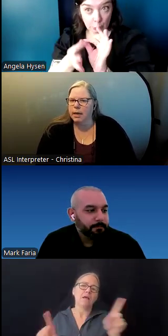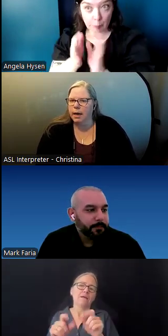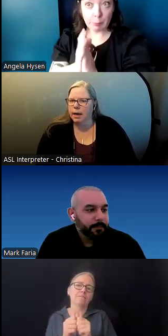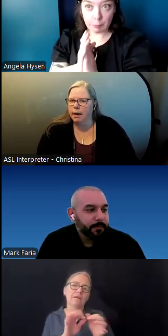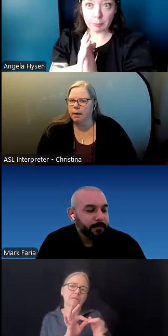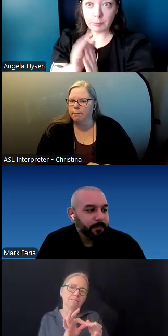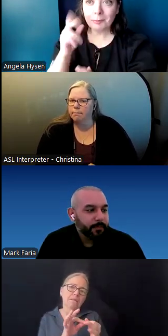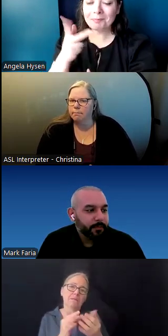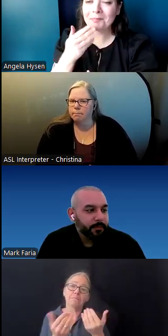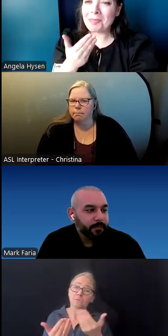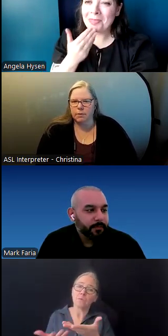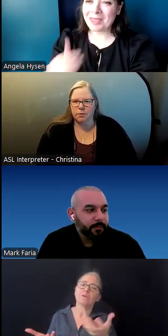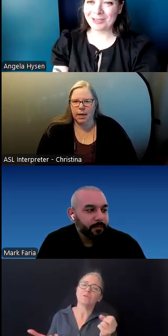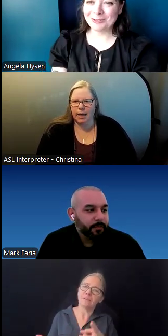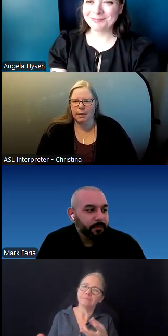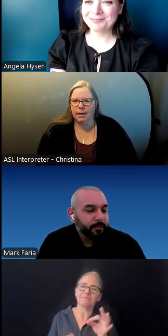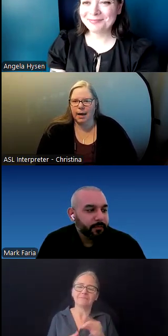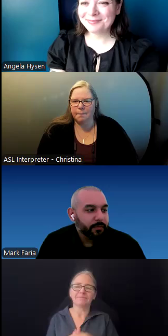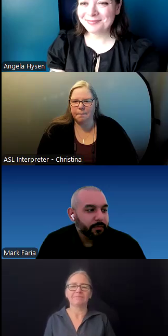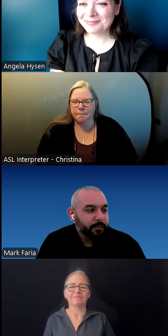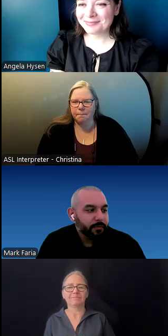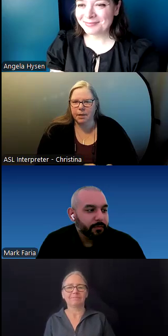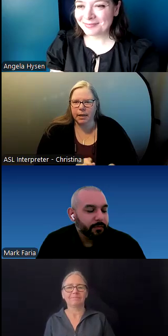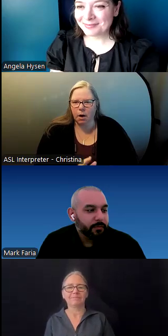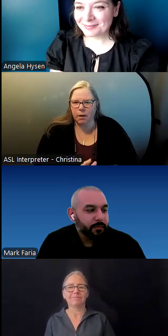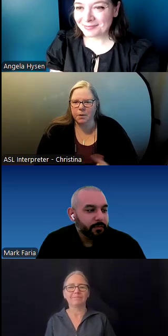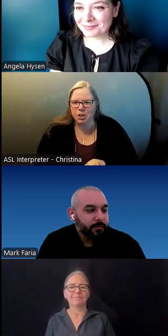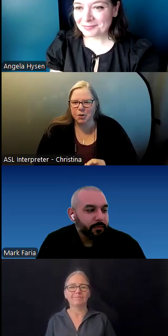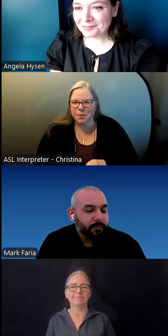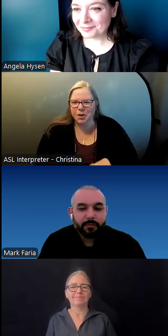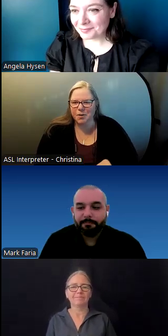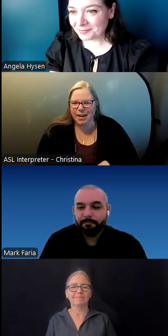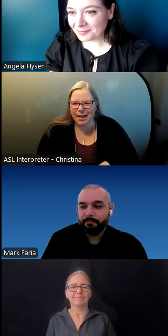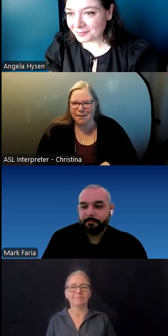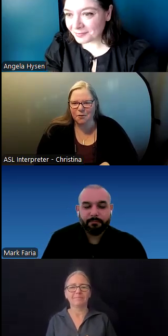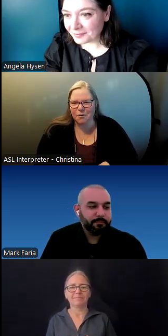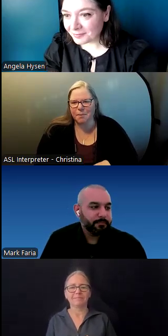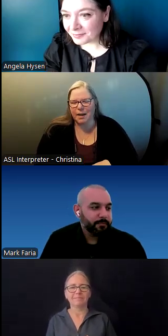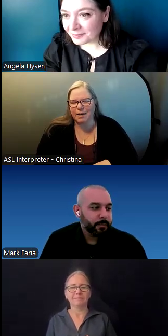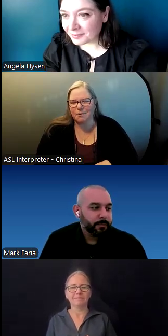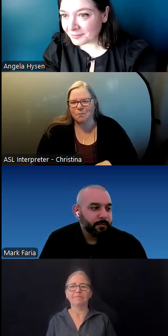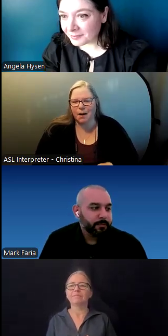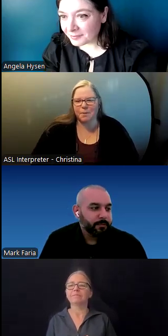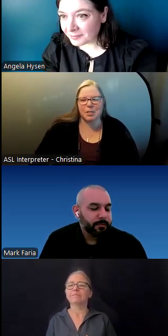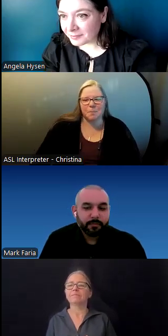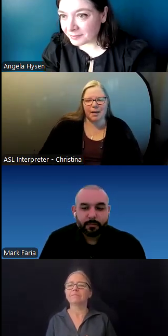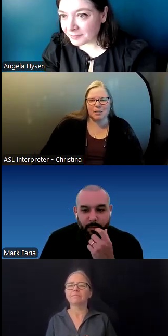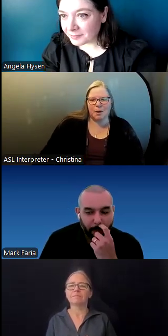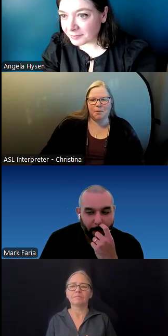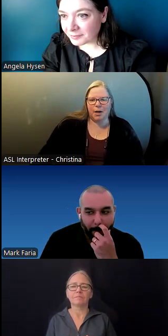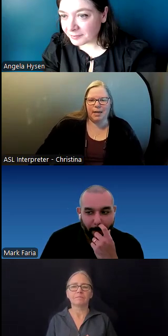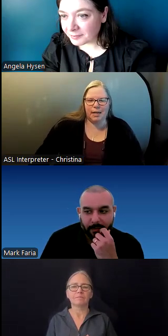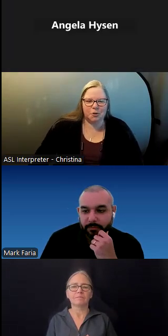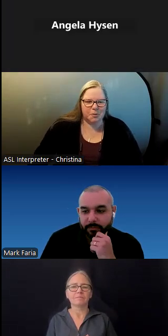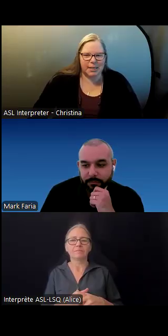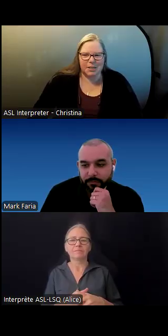and you can click on which interpreter you need if you are participating in this